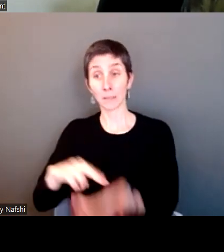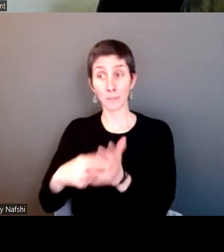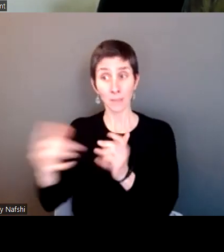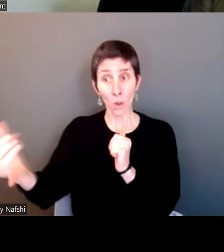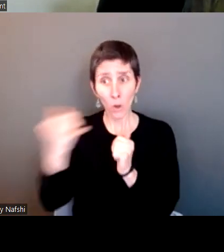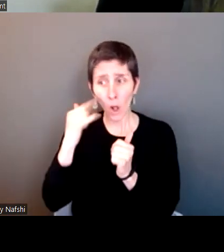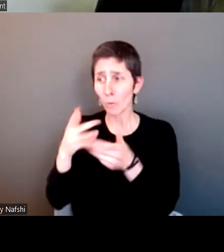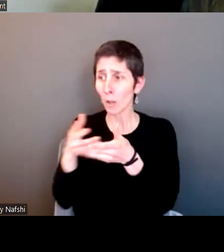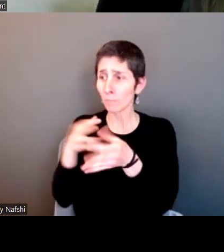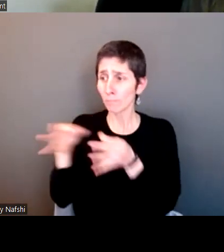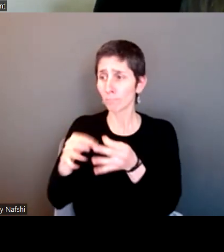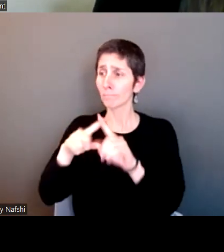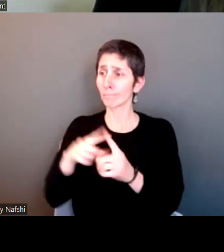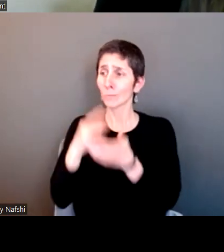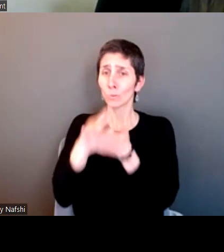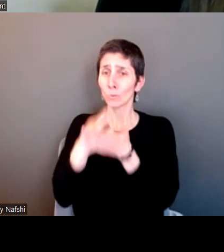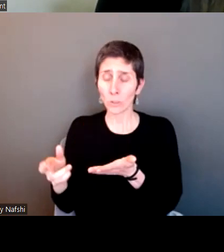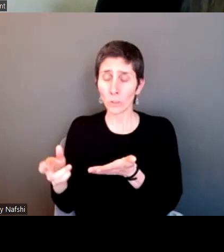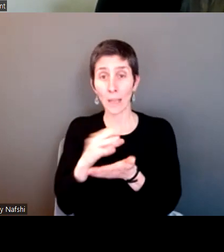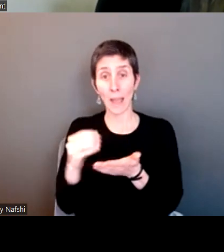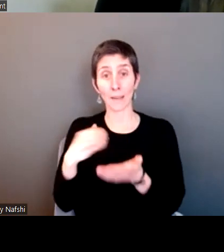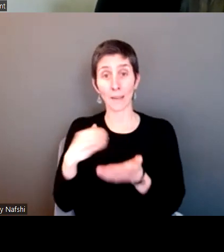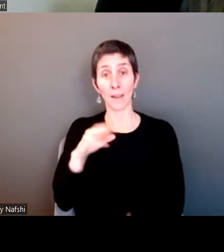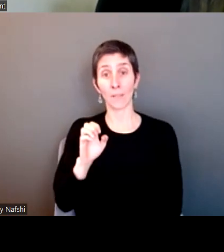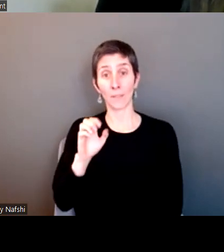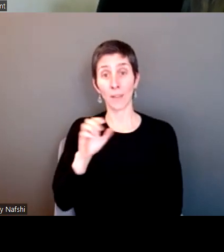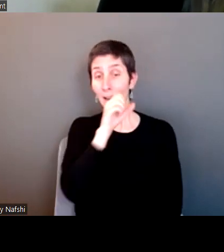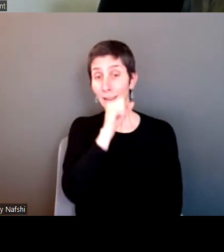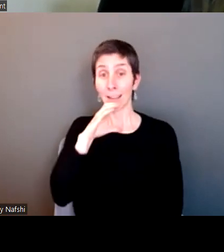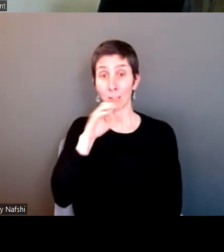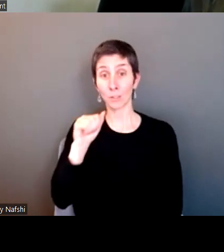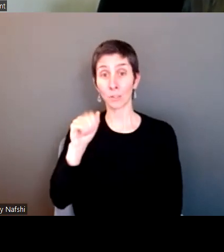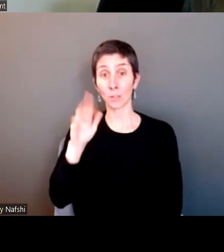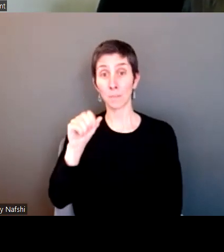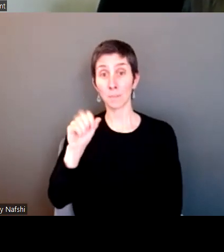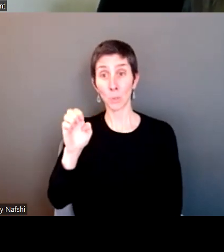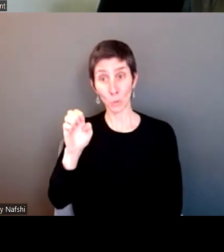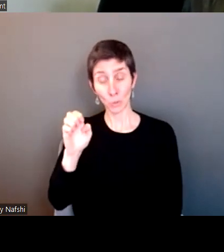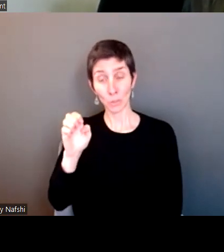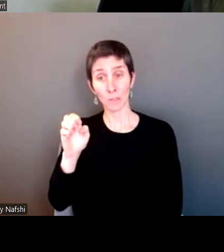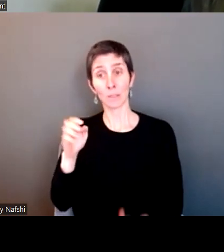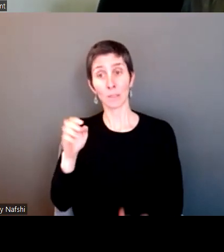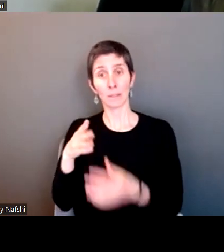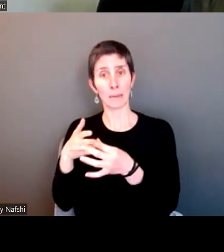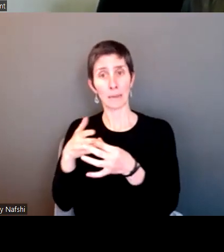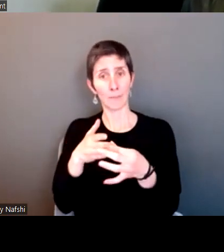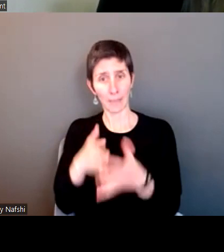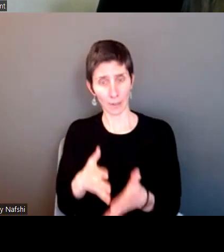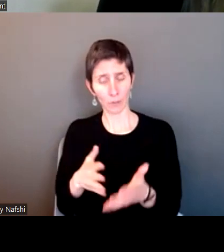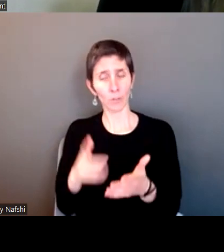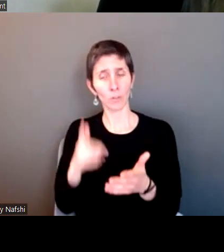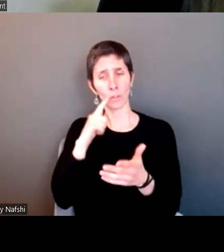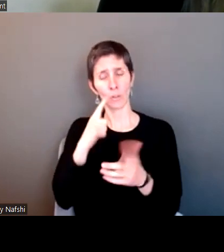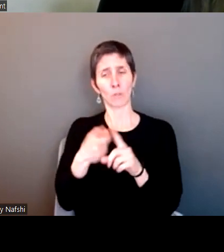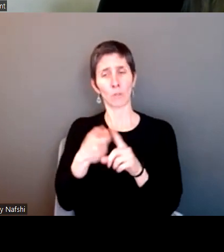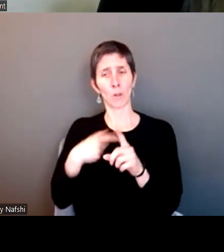up. We also have an elder abuse navigator through the Unison Senior Center. So we can